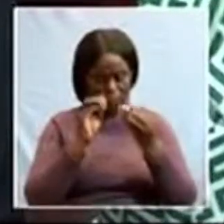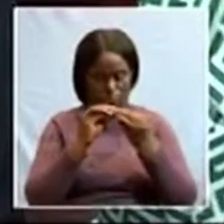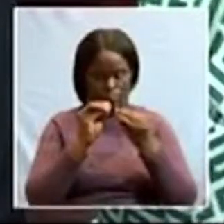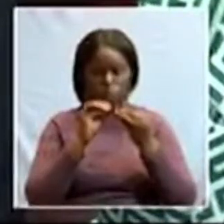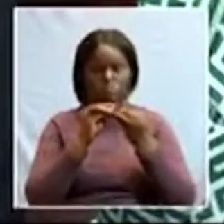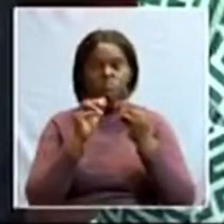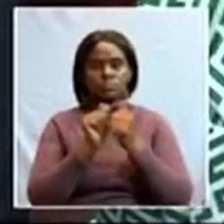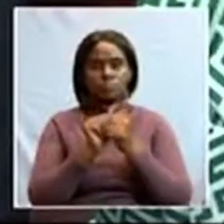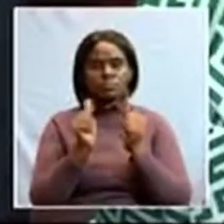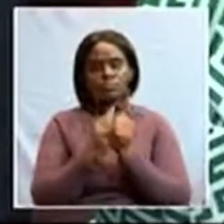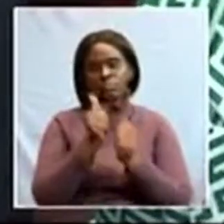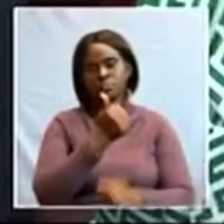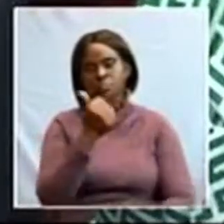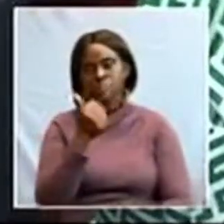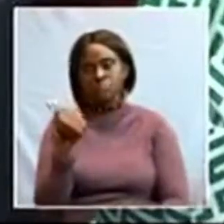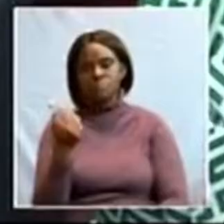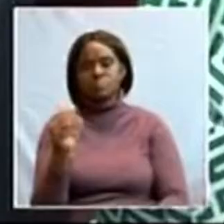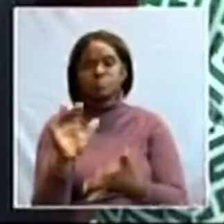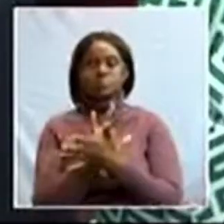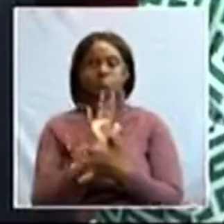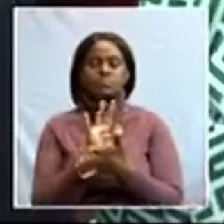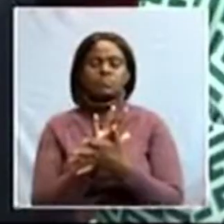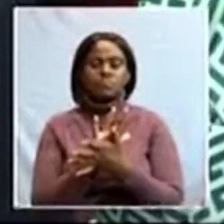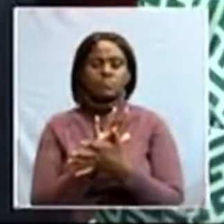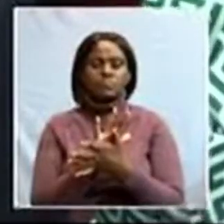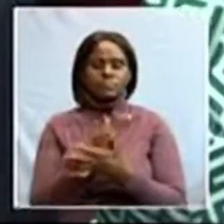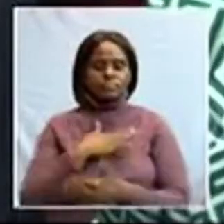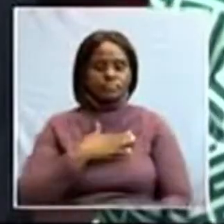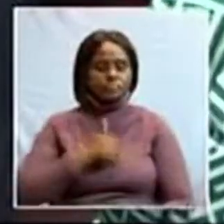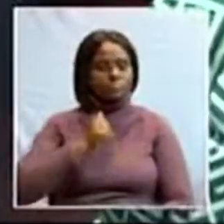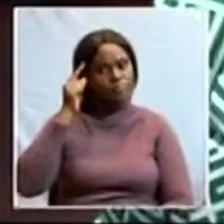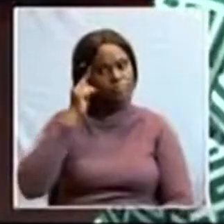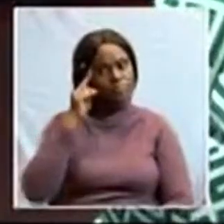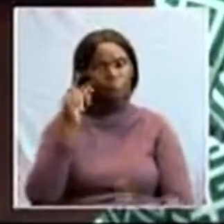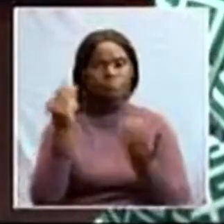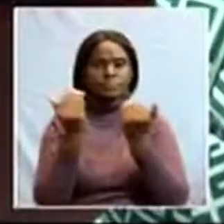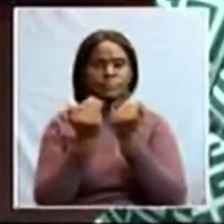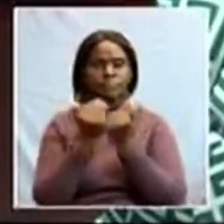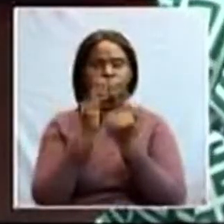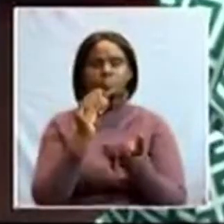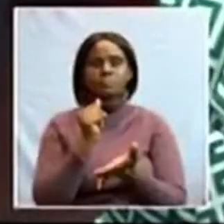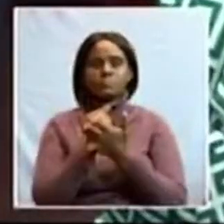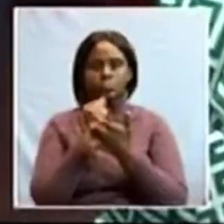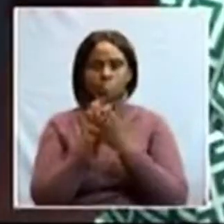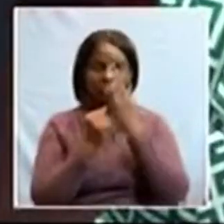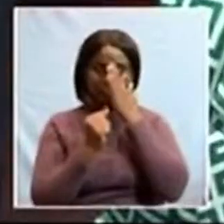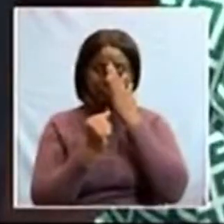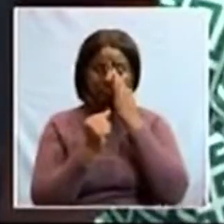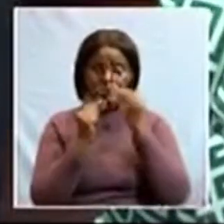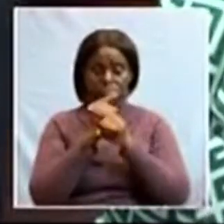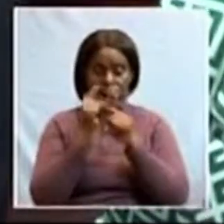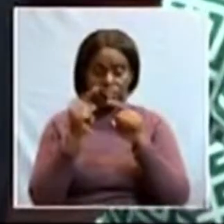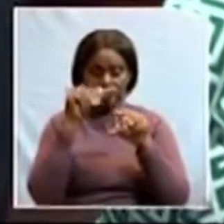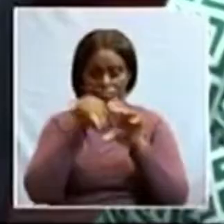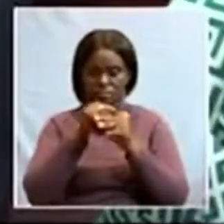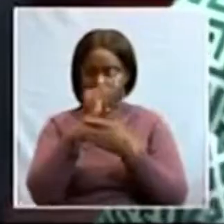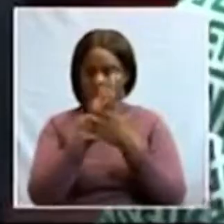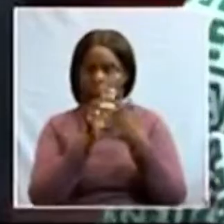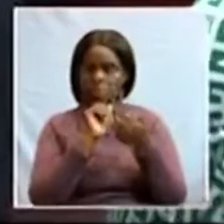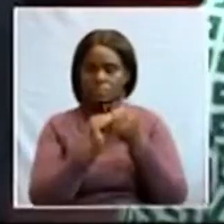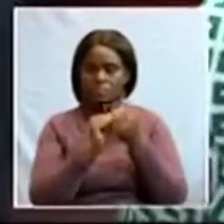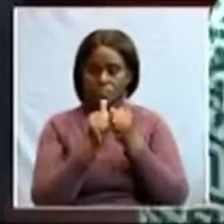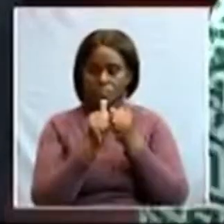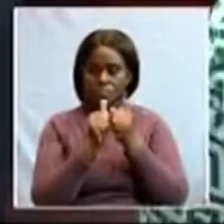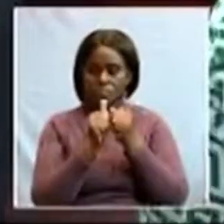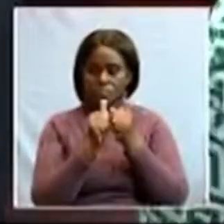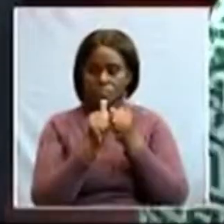and other documents. I think, Chair, we beg your indulgence. I think probably there were just some internal lapses, I think, in